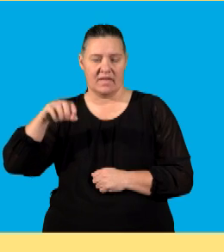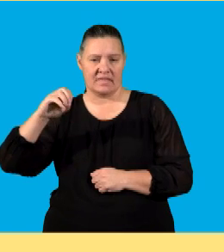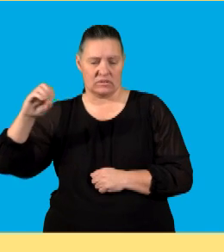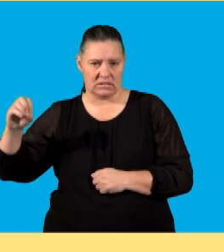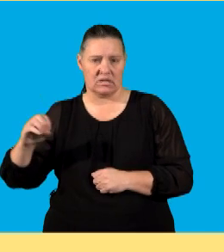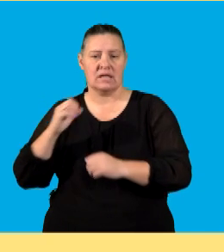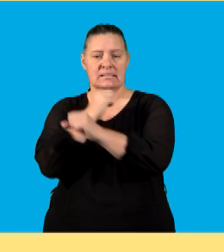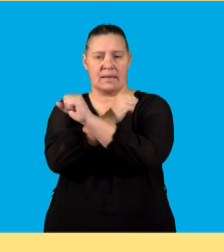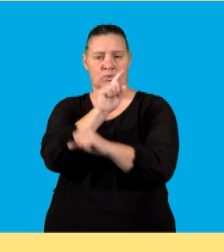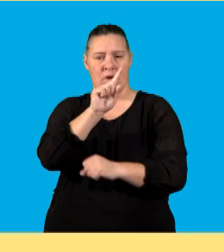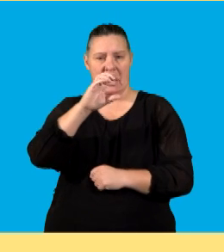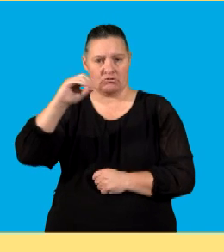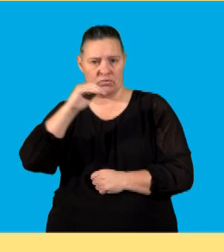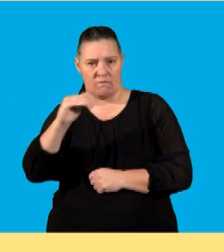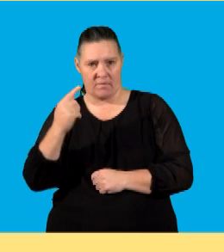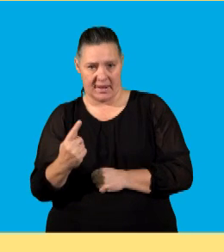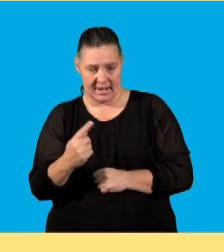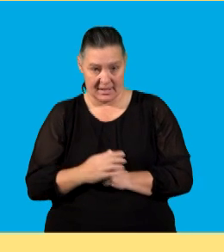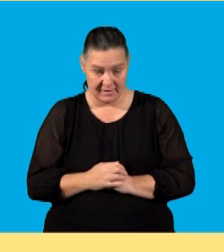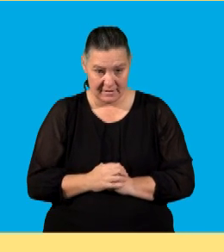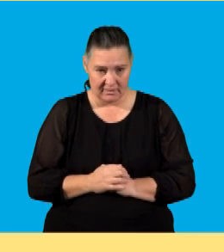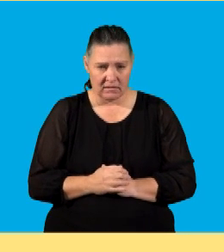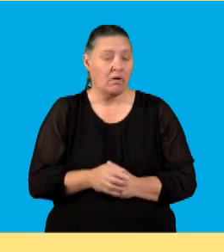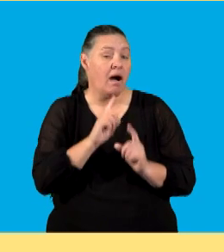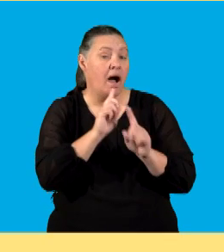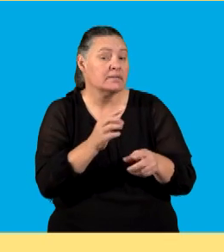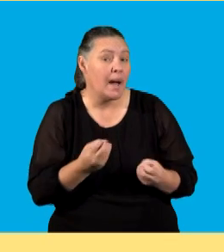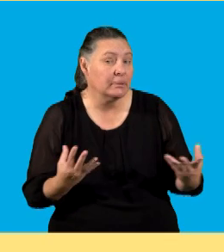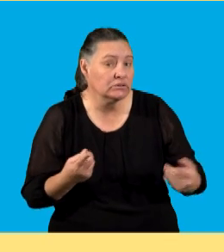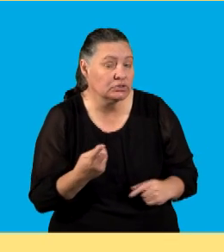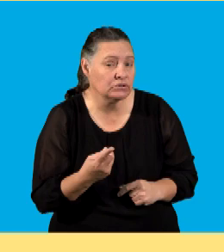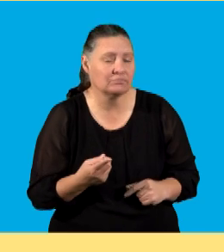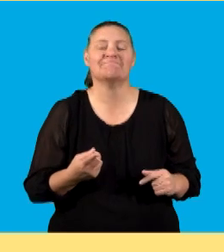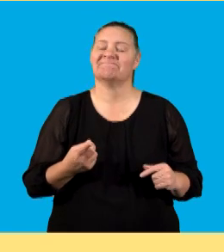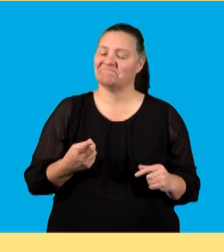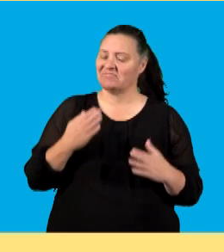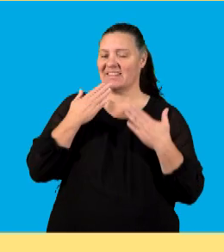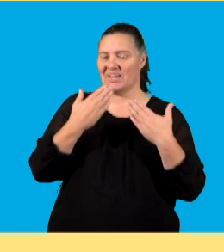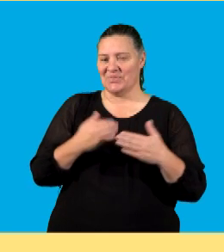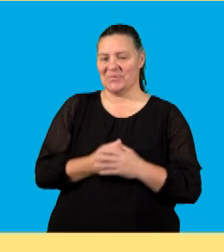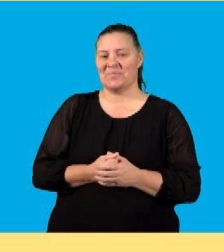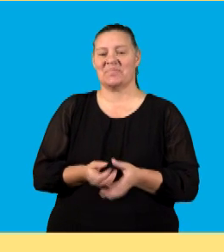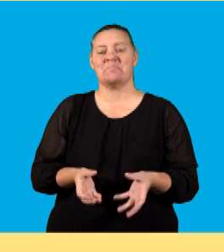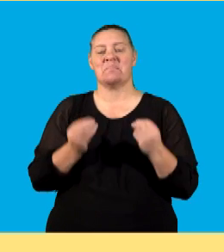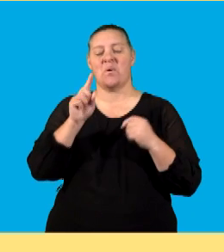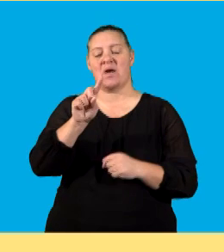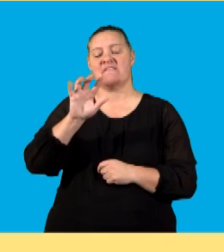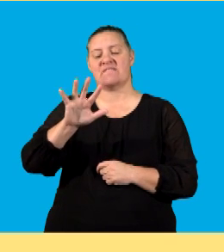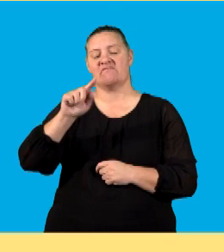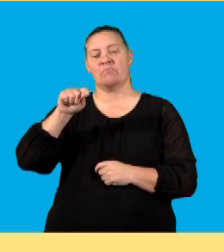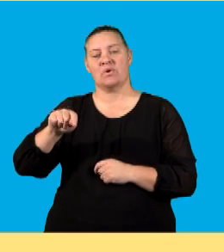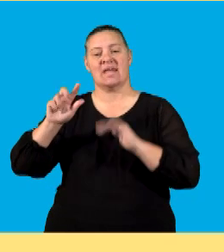1,485,000. Multiply that by 100 over 1. And then, how much do you get? Thank you. I'm